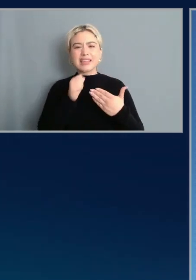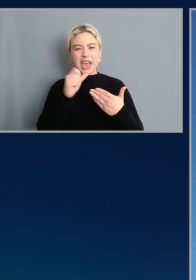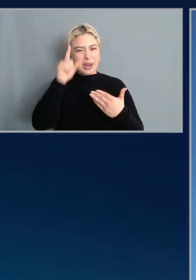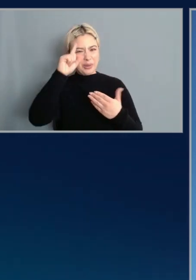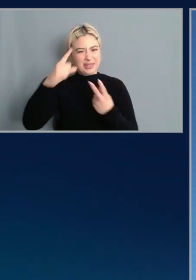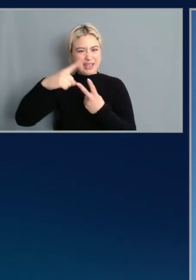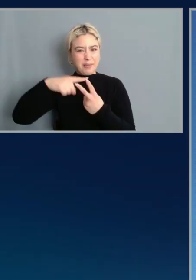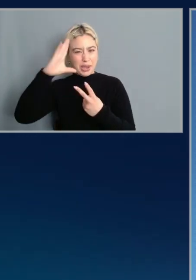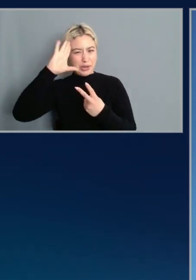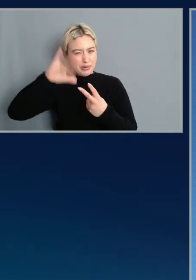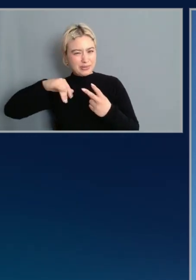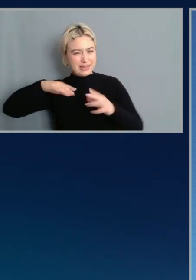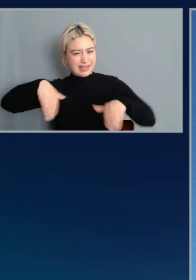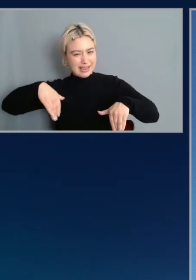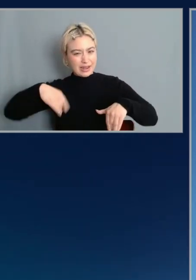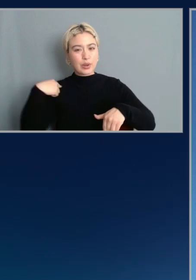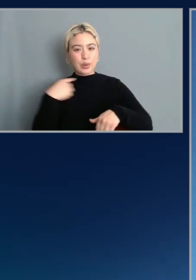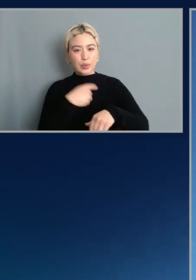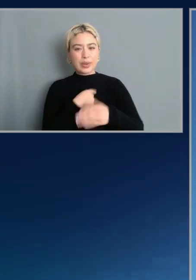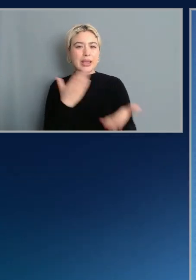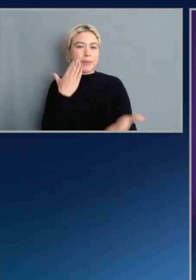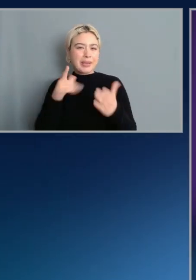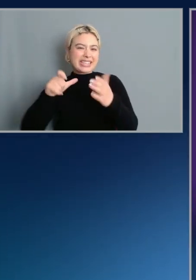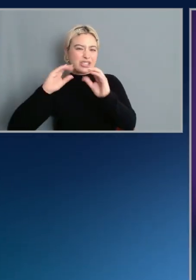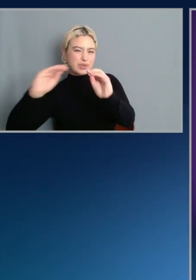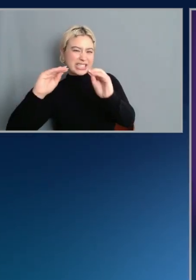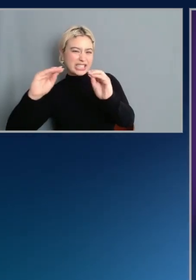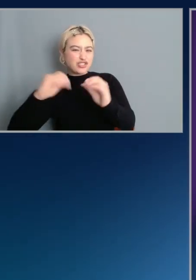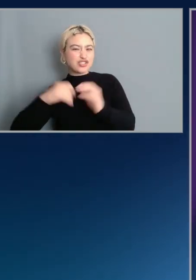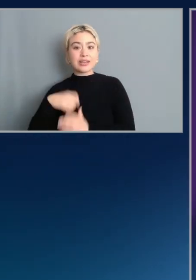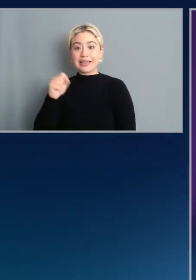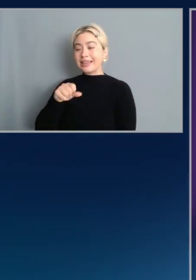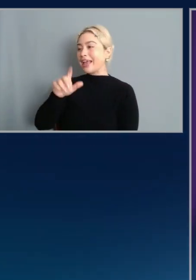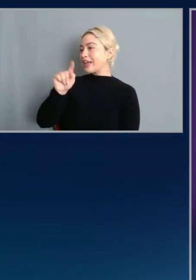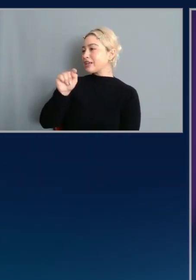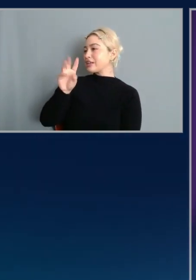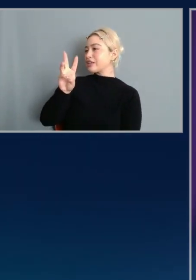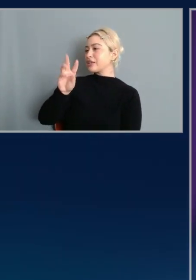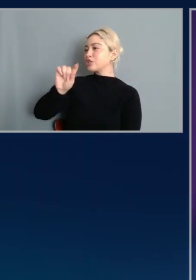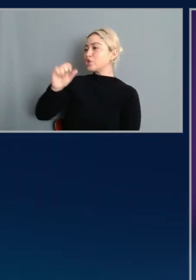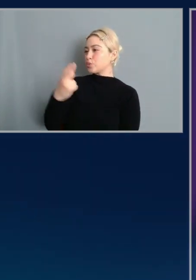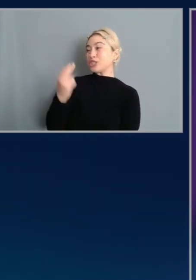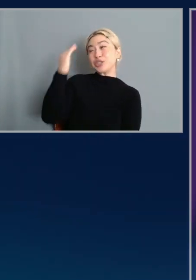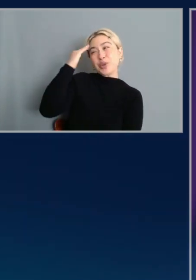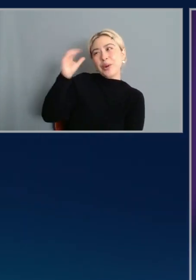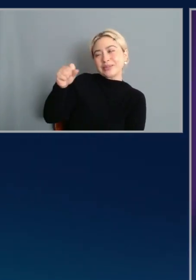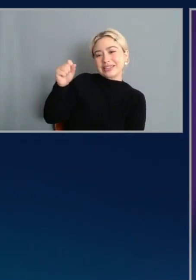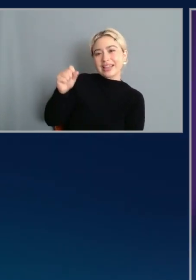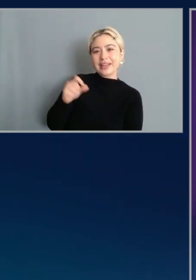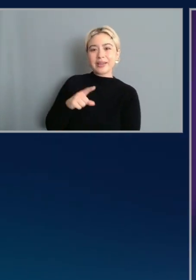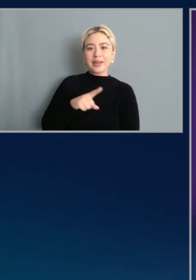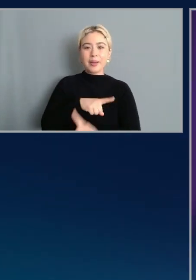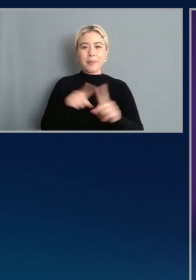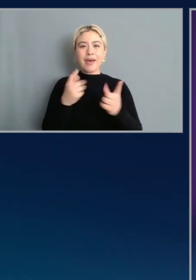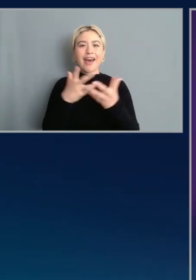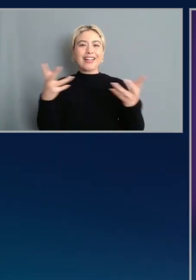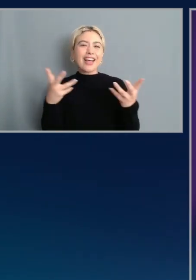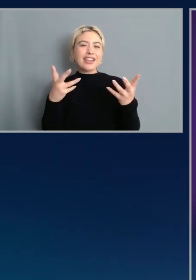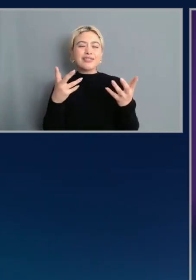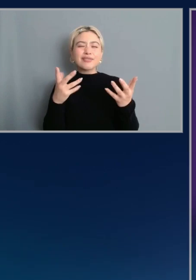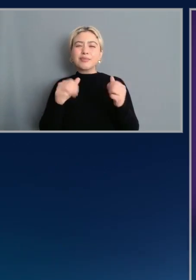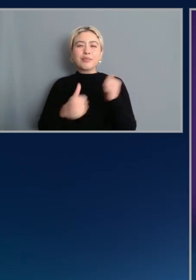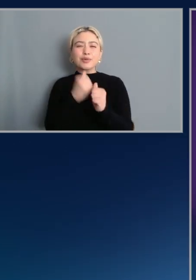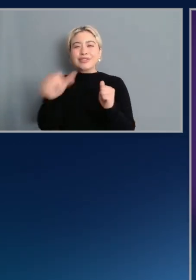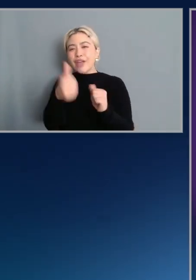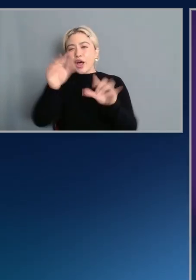yet. We may need to teach it. Yeah, I think Twitch knows that, but much of the written world doesn't know